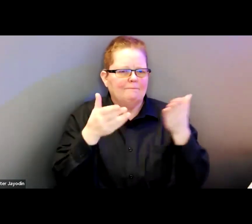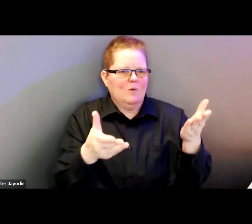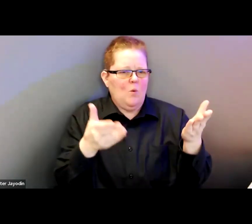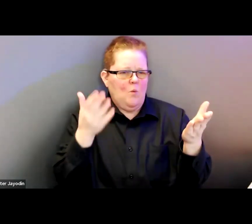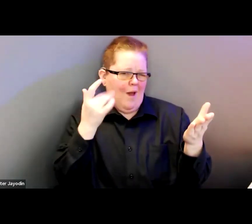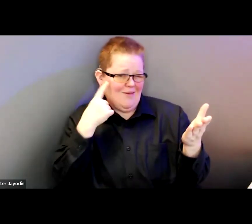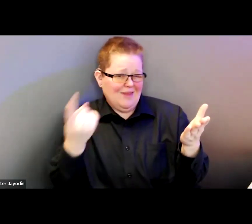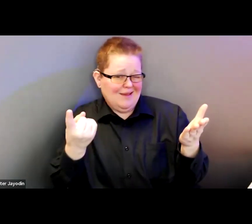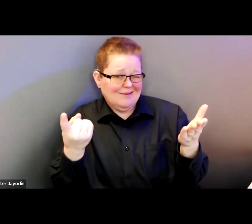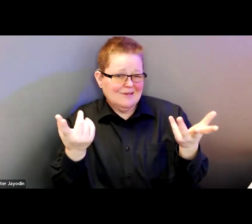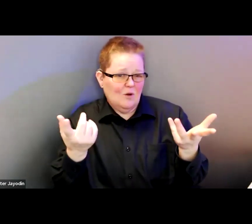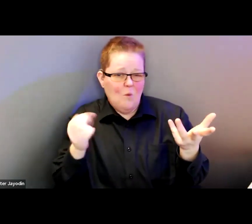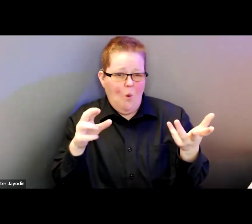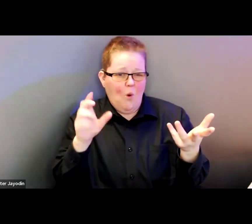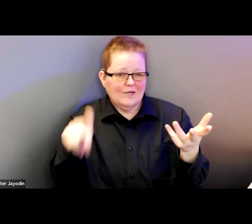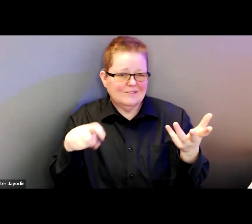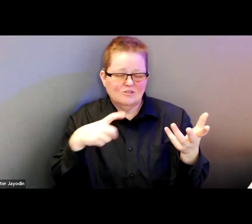consider them as a full committee.